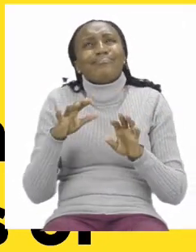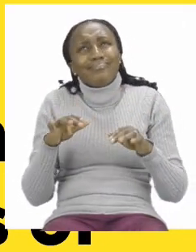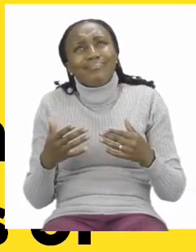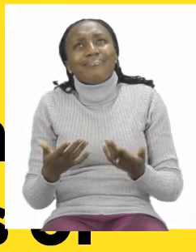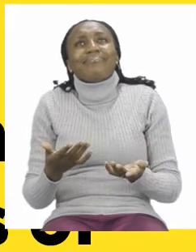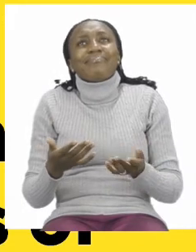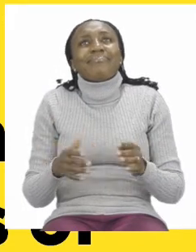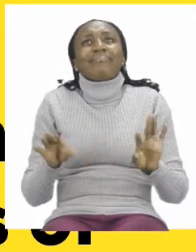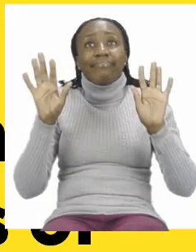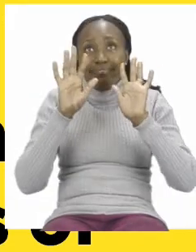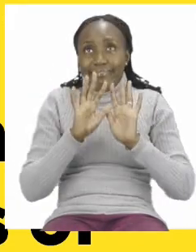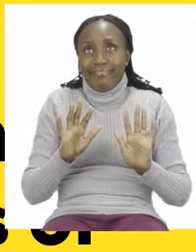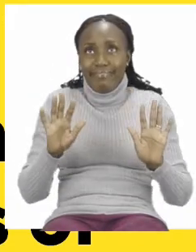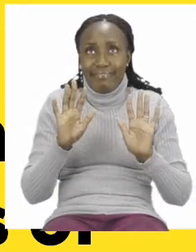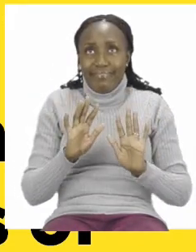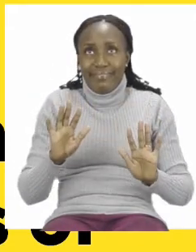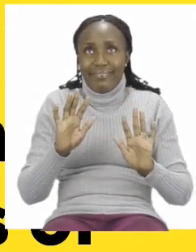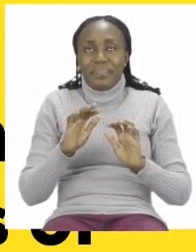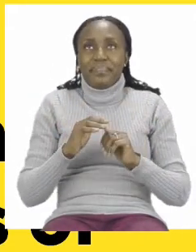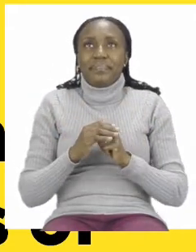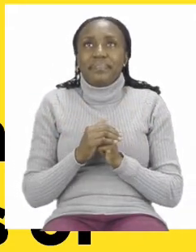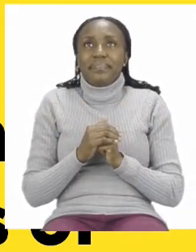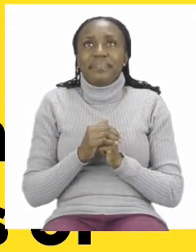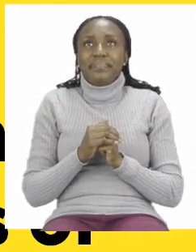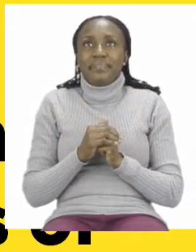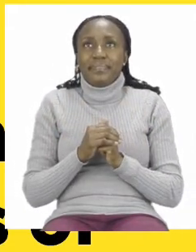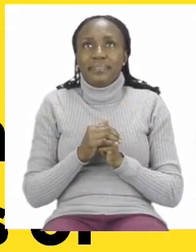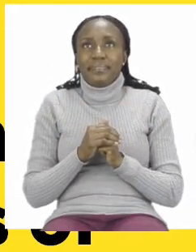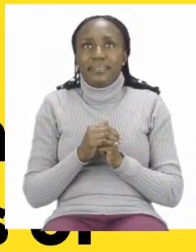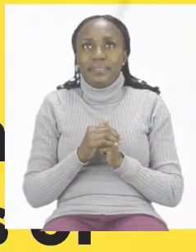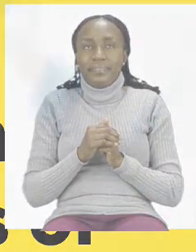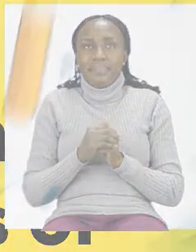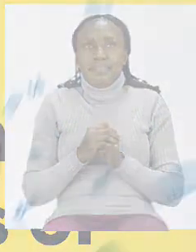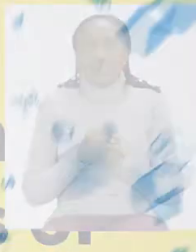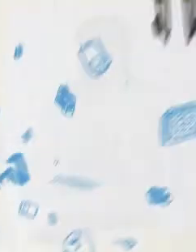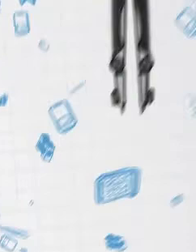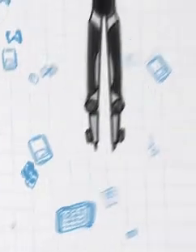uses of water, and coloring.